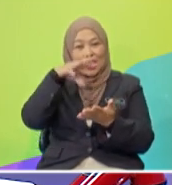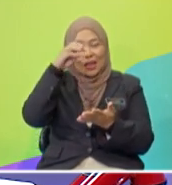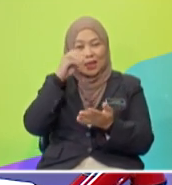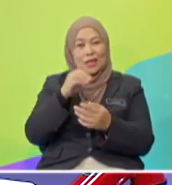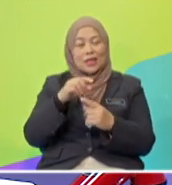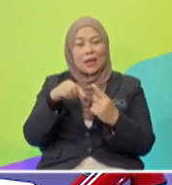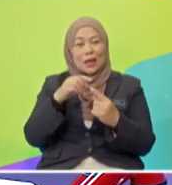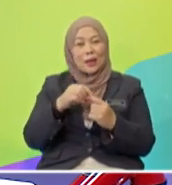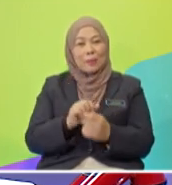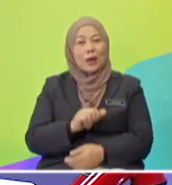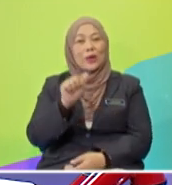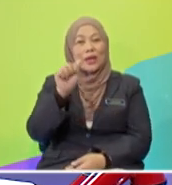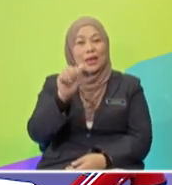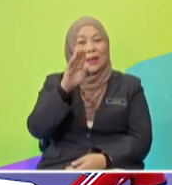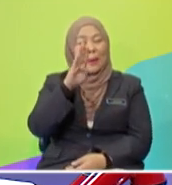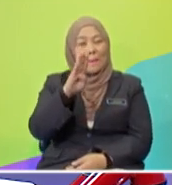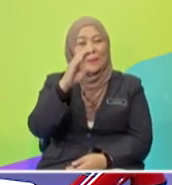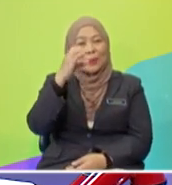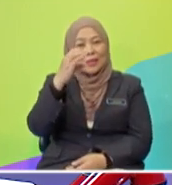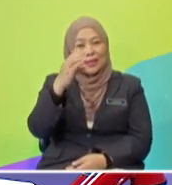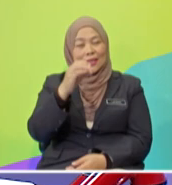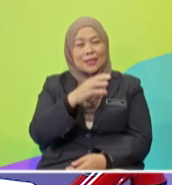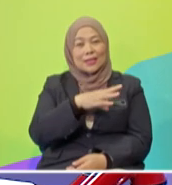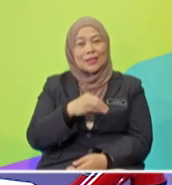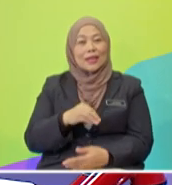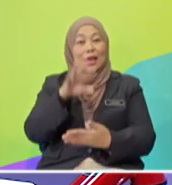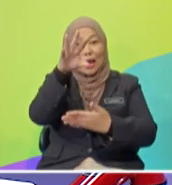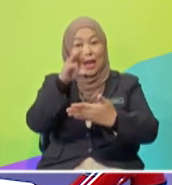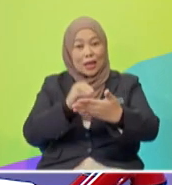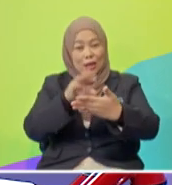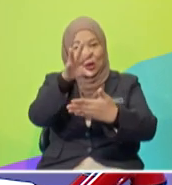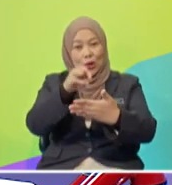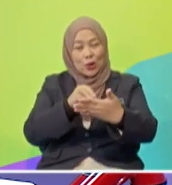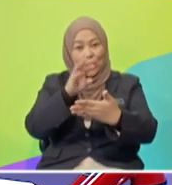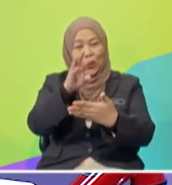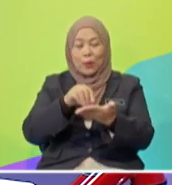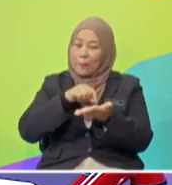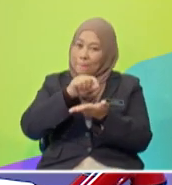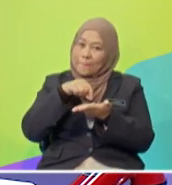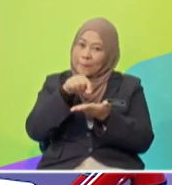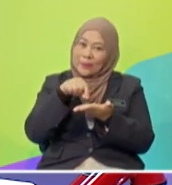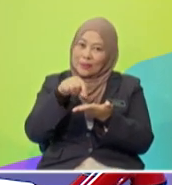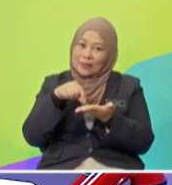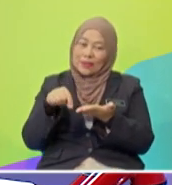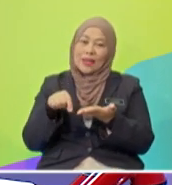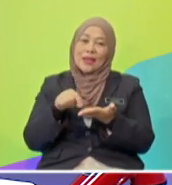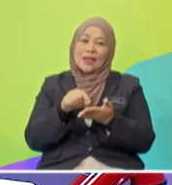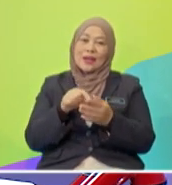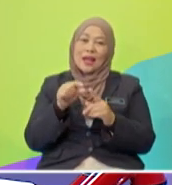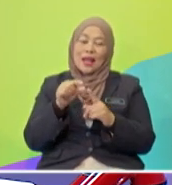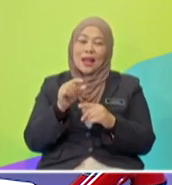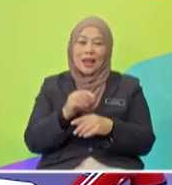And if we have enough time, we're going to copy, Chris, you're going to write capital letters